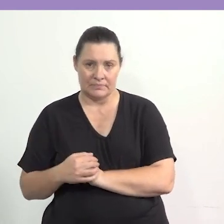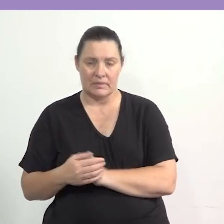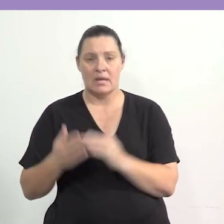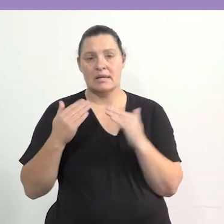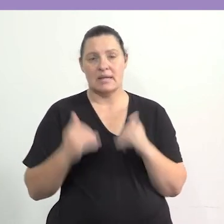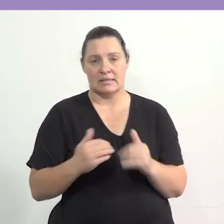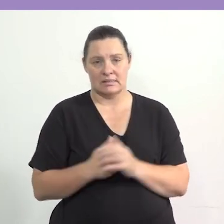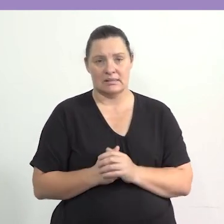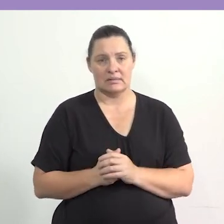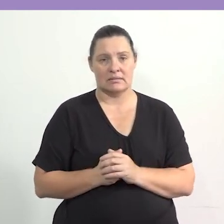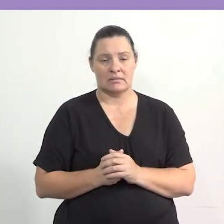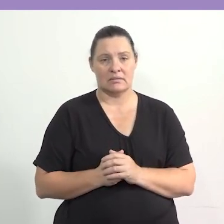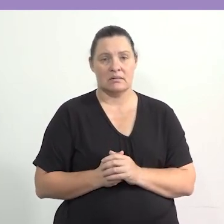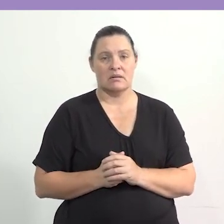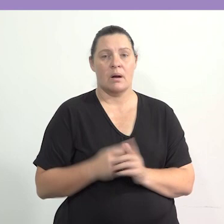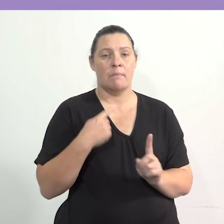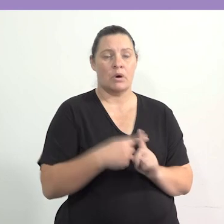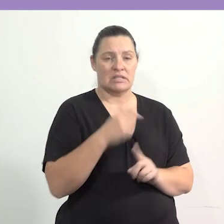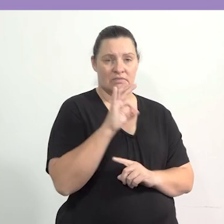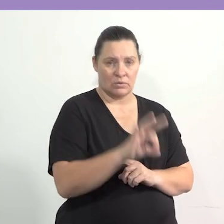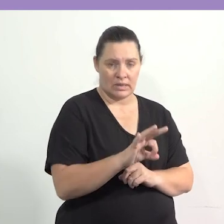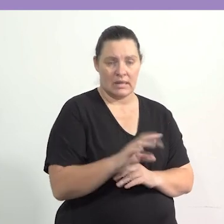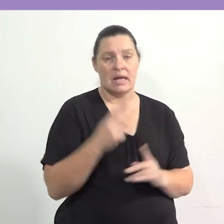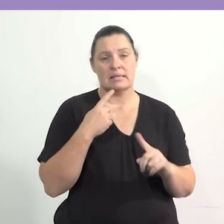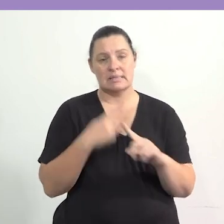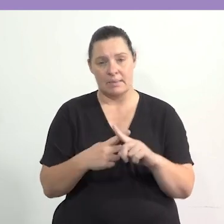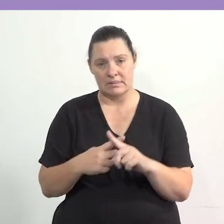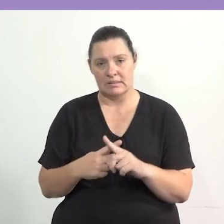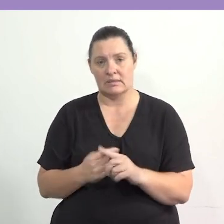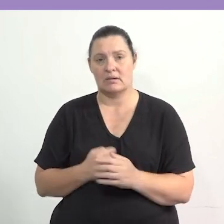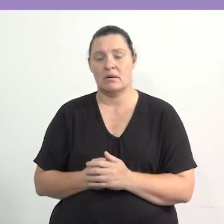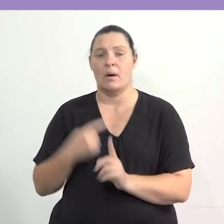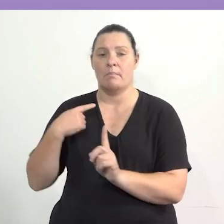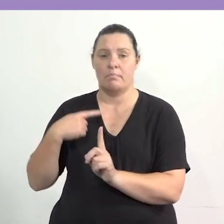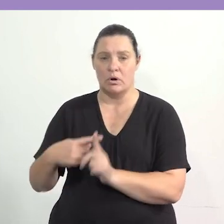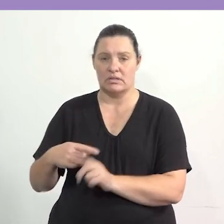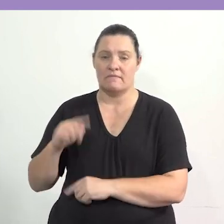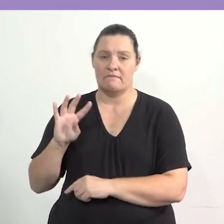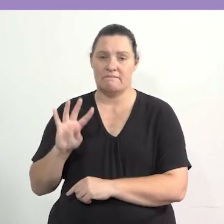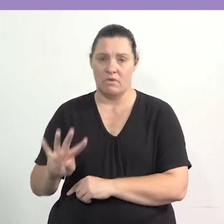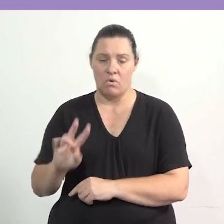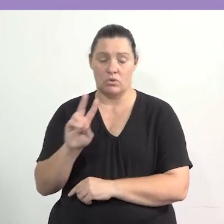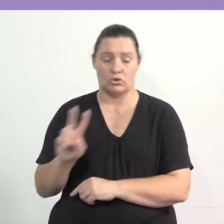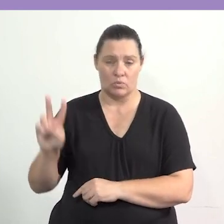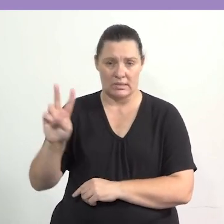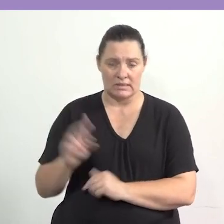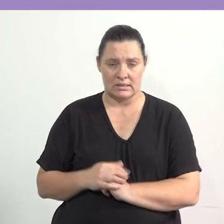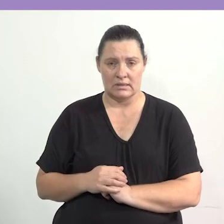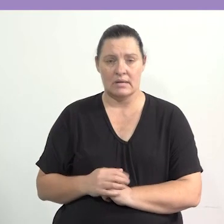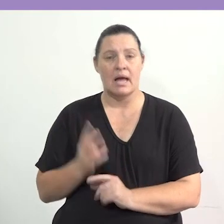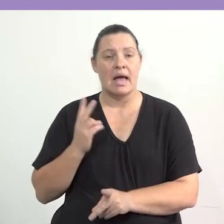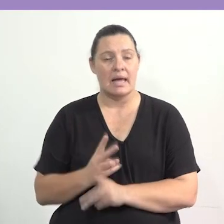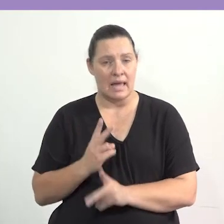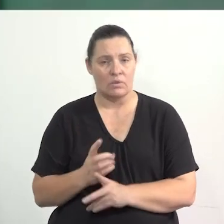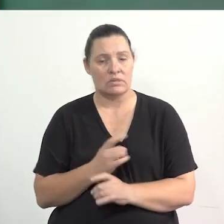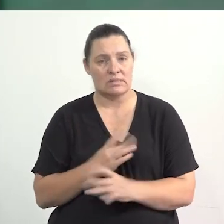the next one. That is a positive 3 multiplied by a positive 4 squared. Again, we are going